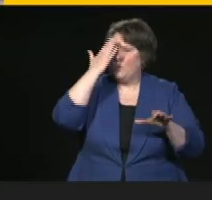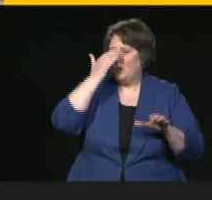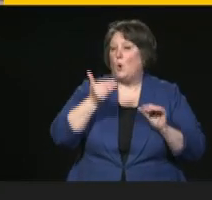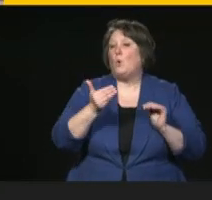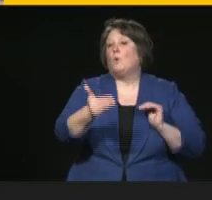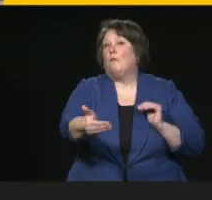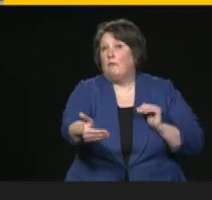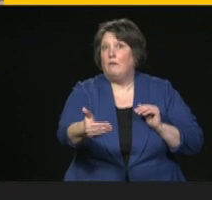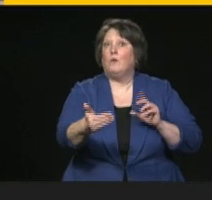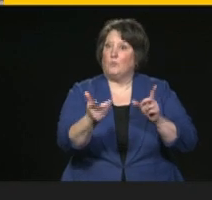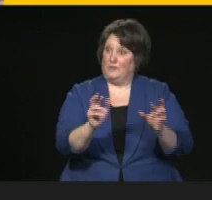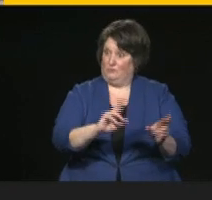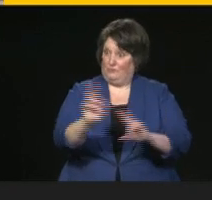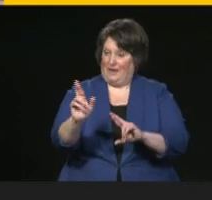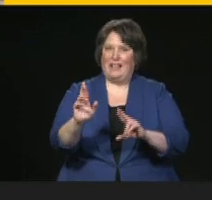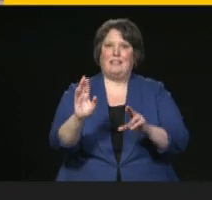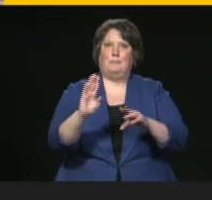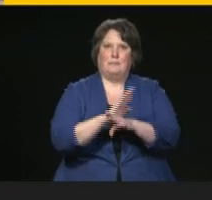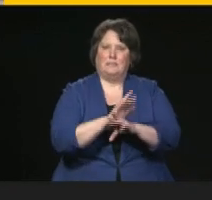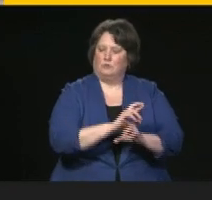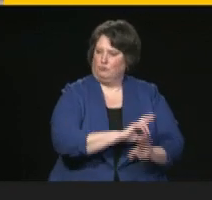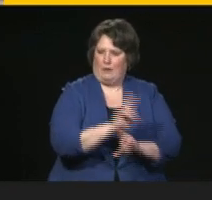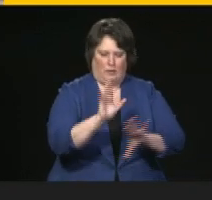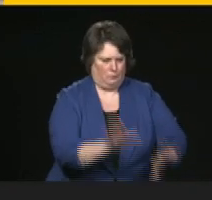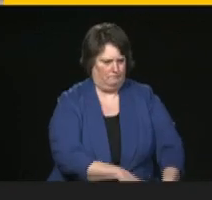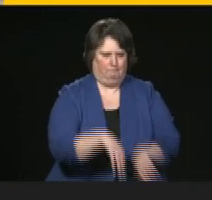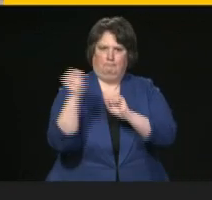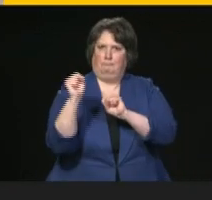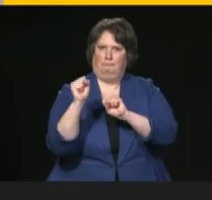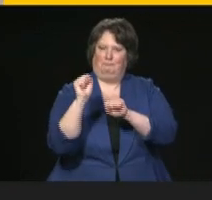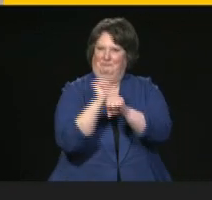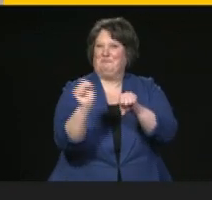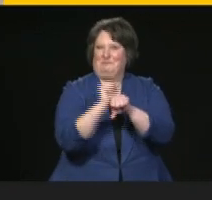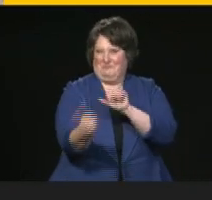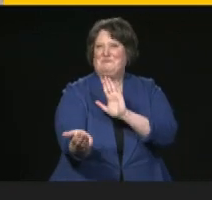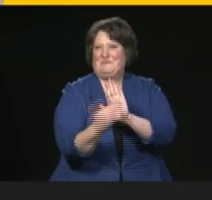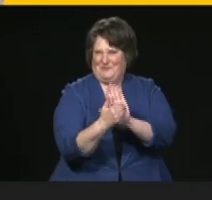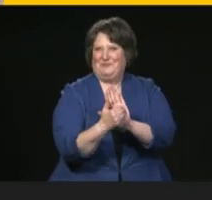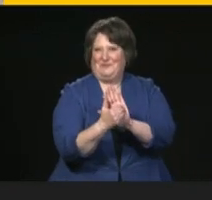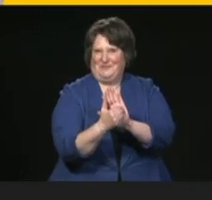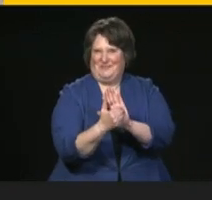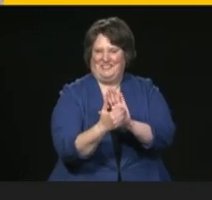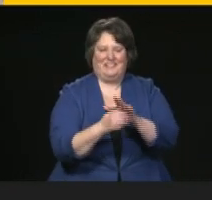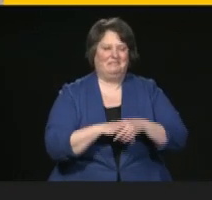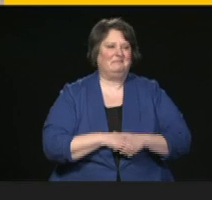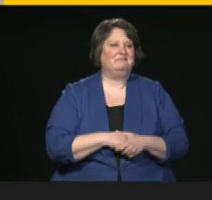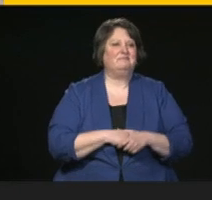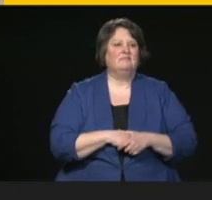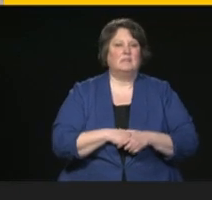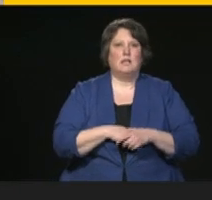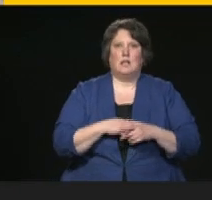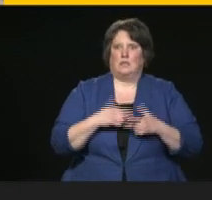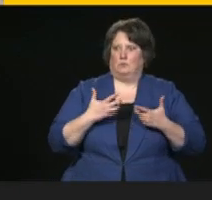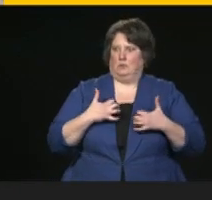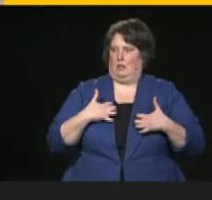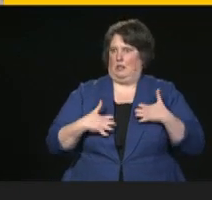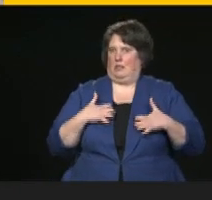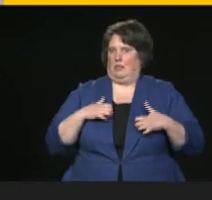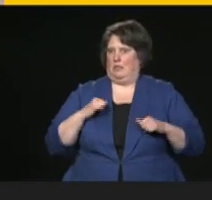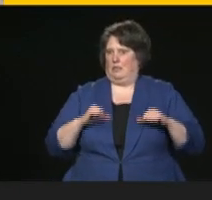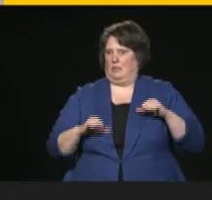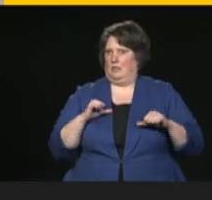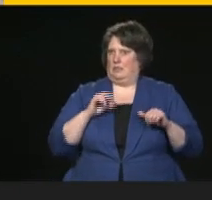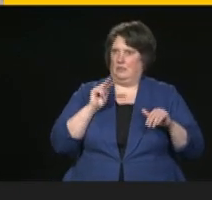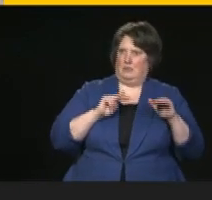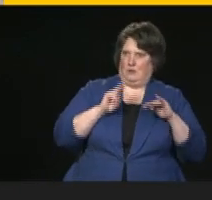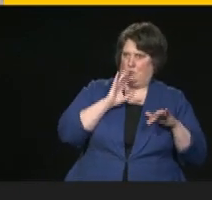to work. In these uncertain times, so much is still unknown. But I want you to know this, your government